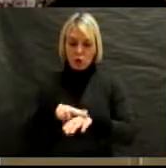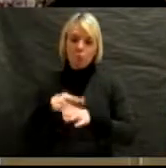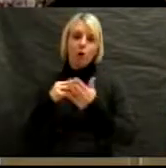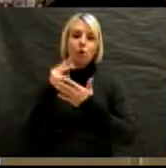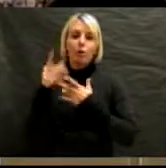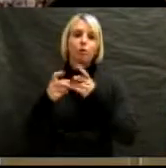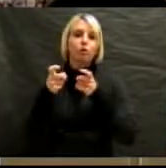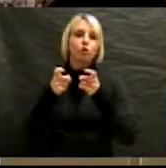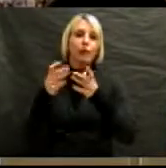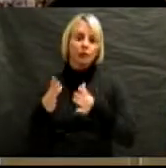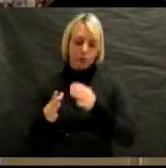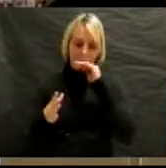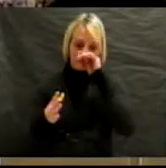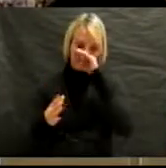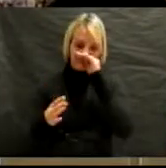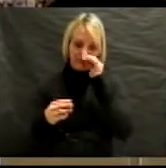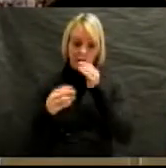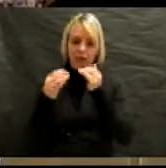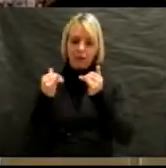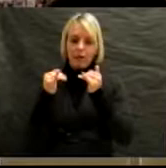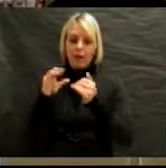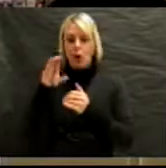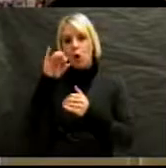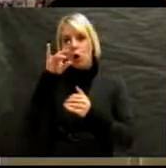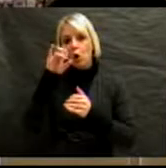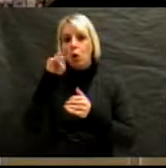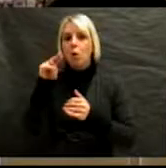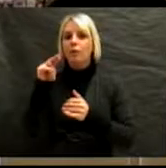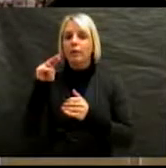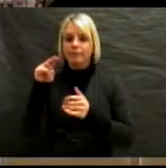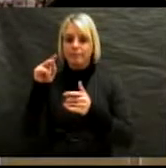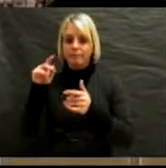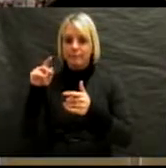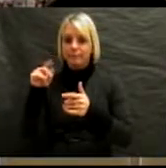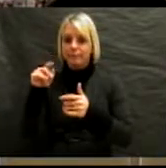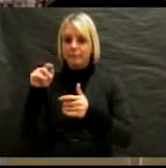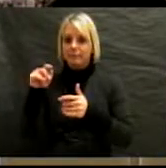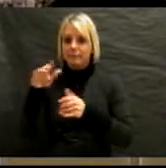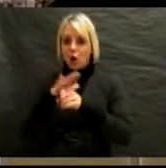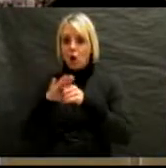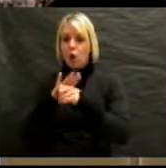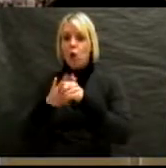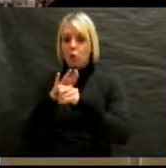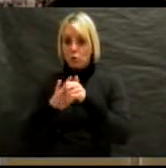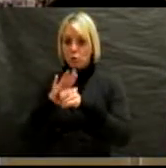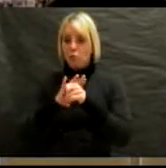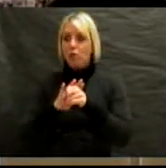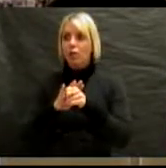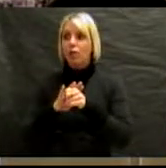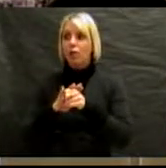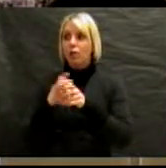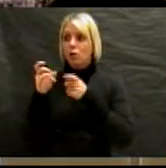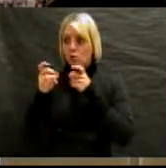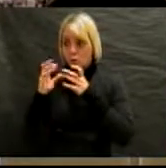agent. So when the state refers to that, then we have to have a name that's attached to it, and she's a logical choice. Okay.